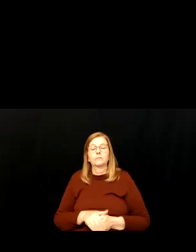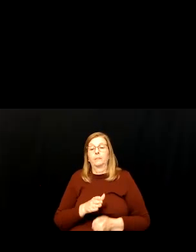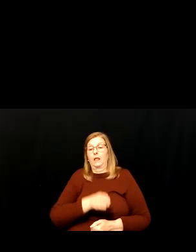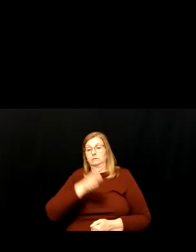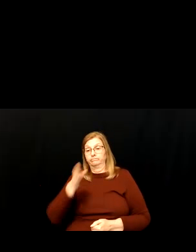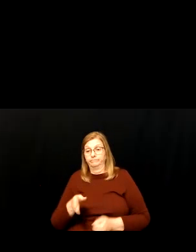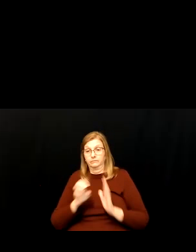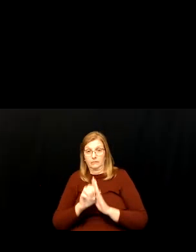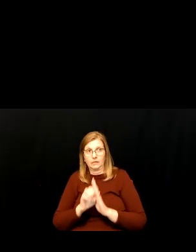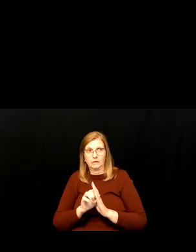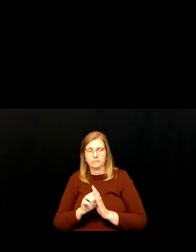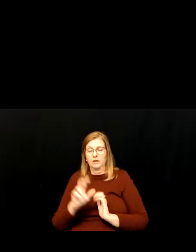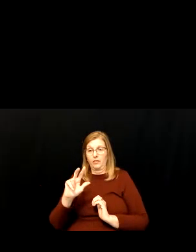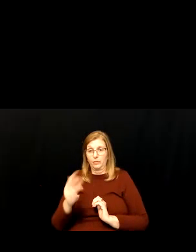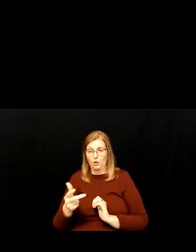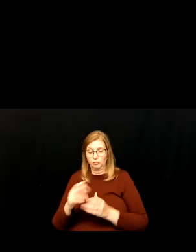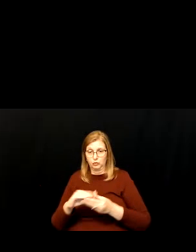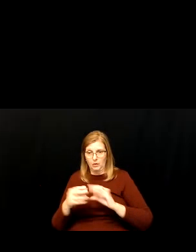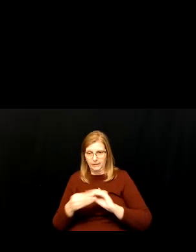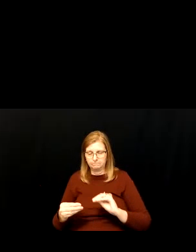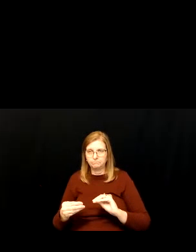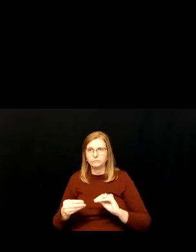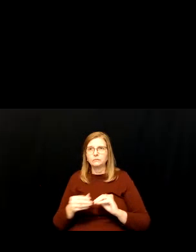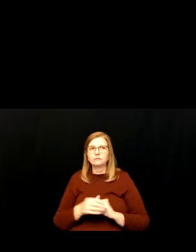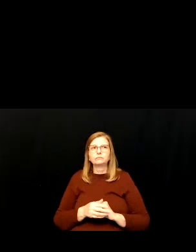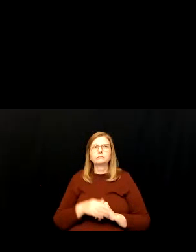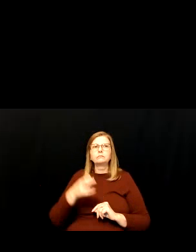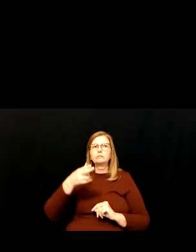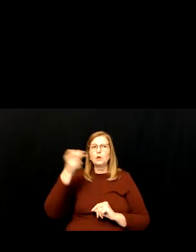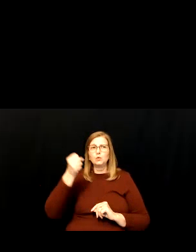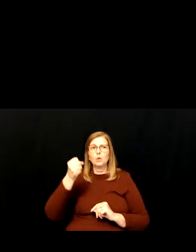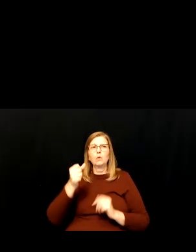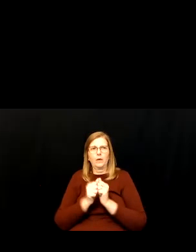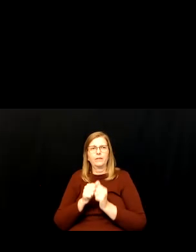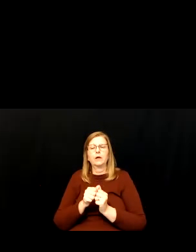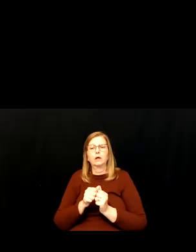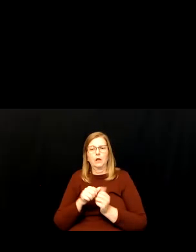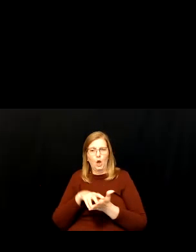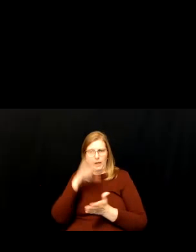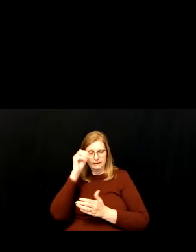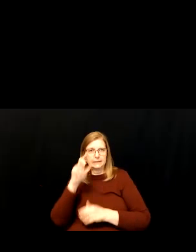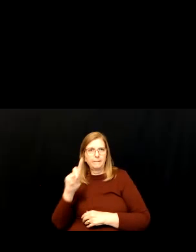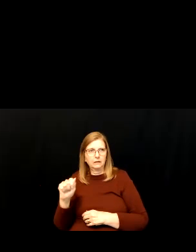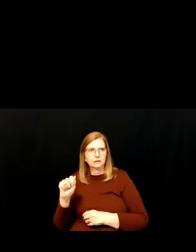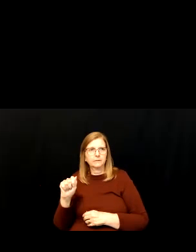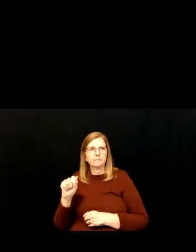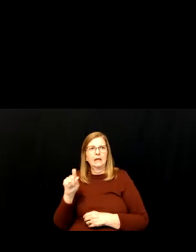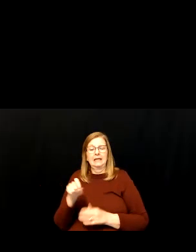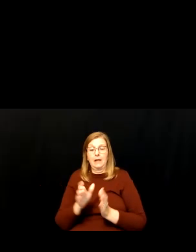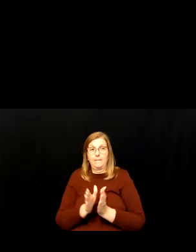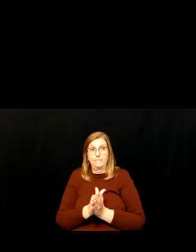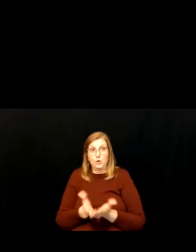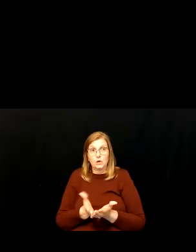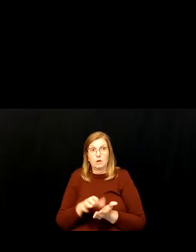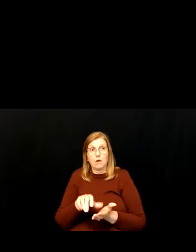one, the third successful case study involved a high schooler with learning disabilities who needed textbooks and other